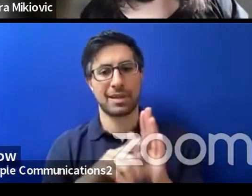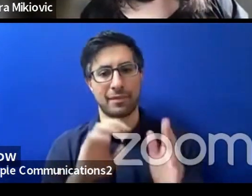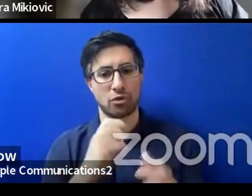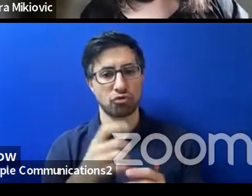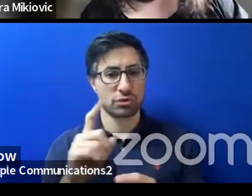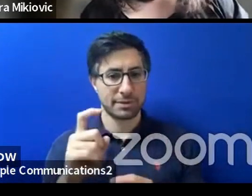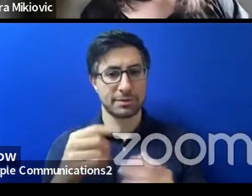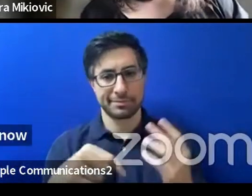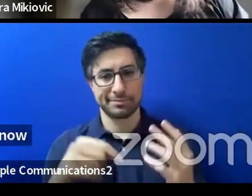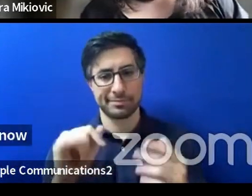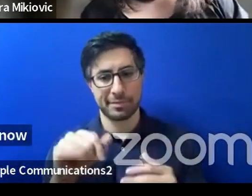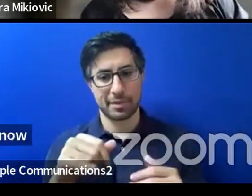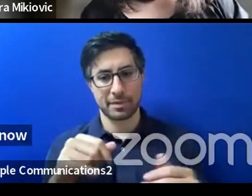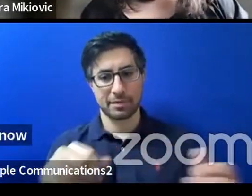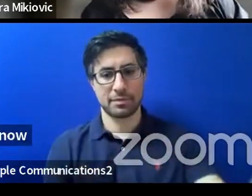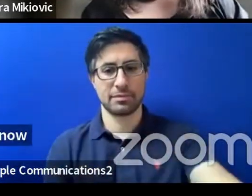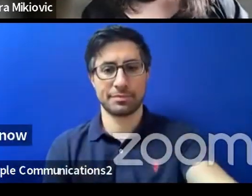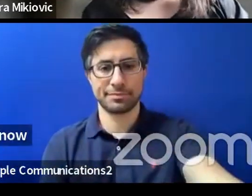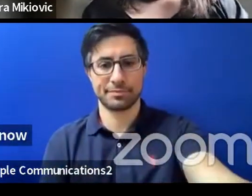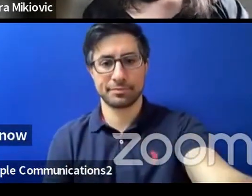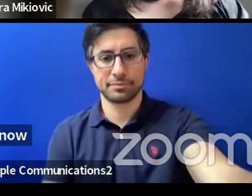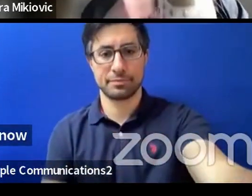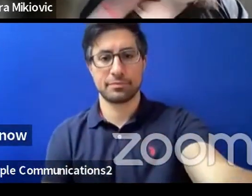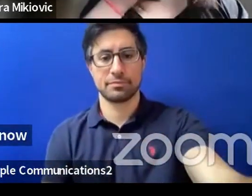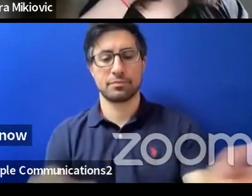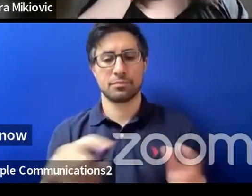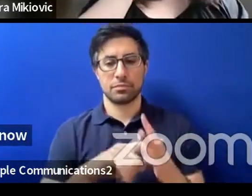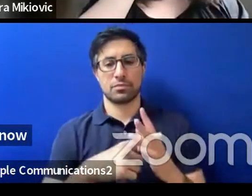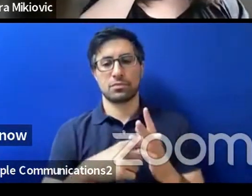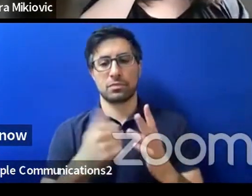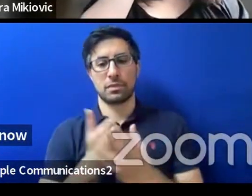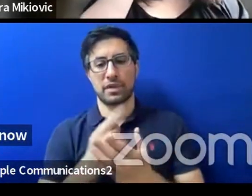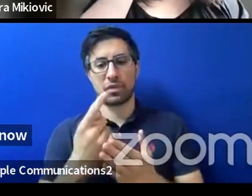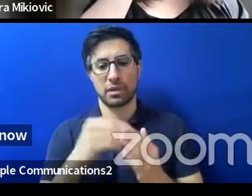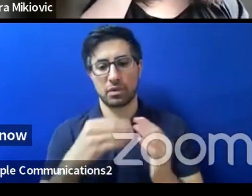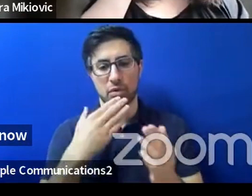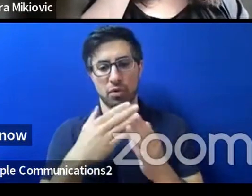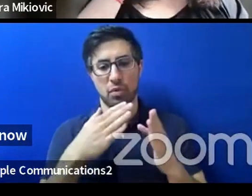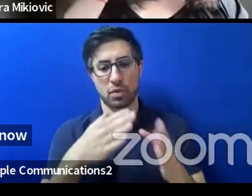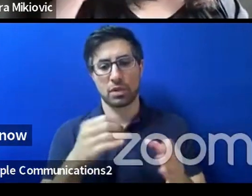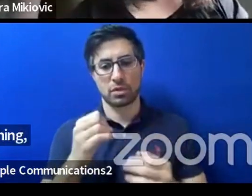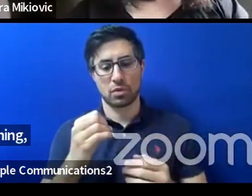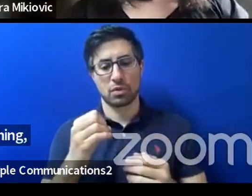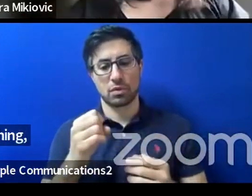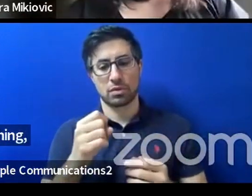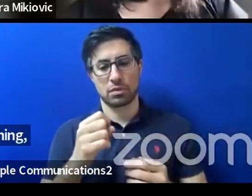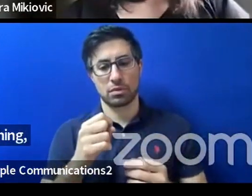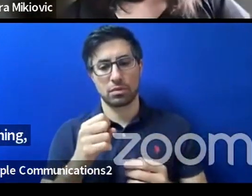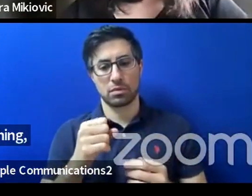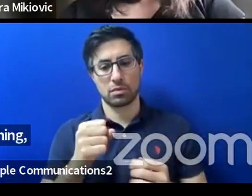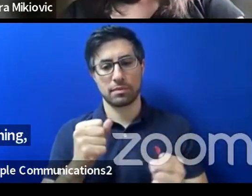anything, just to start everybody off in a good way. So I've been asked to do land